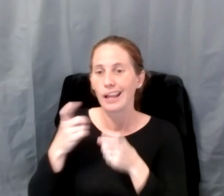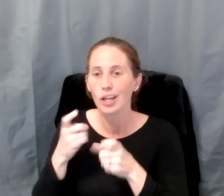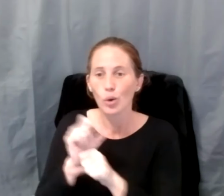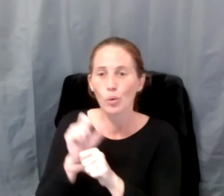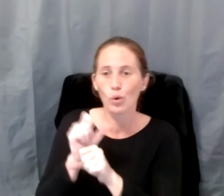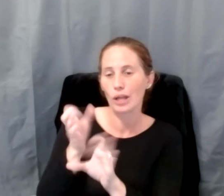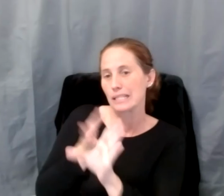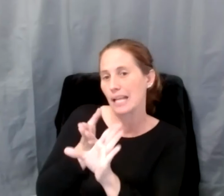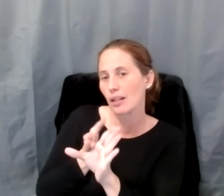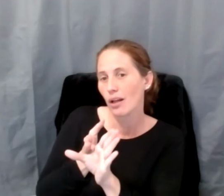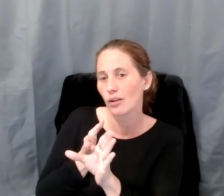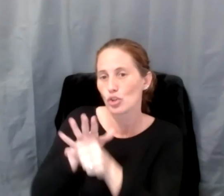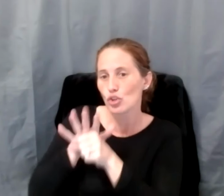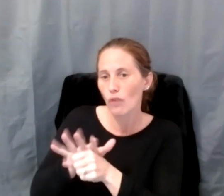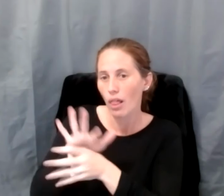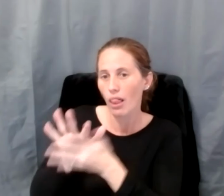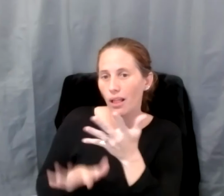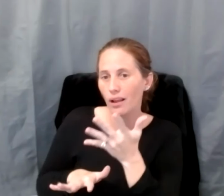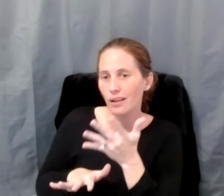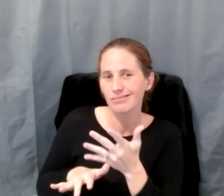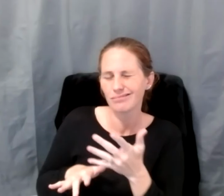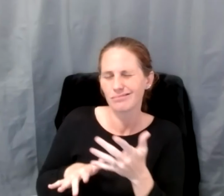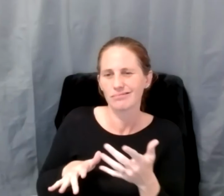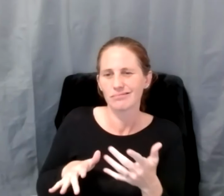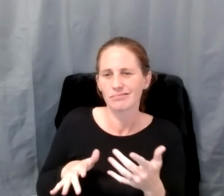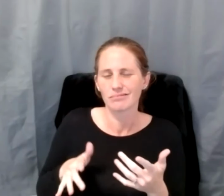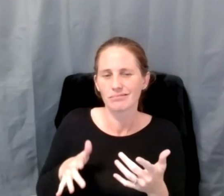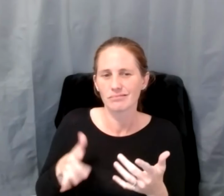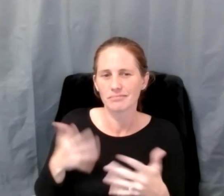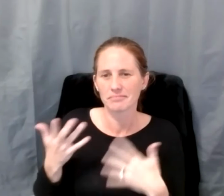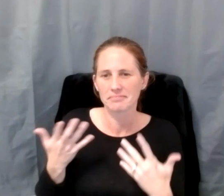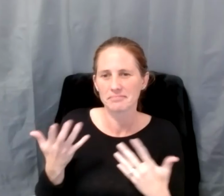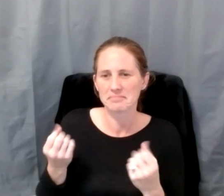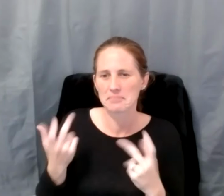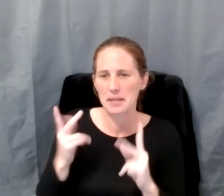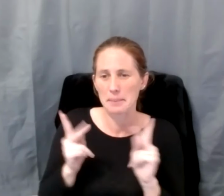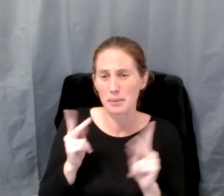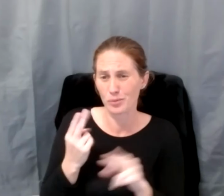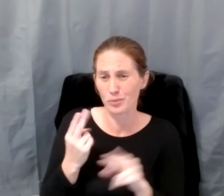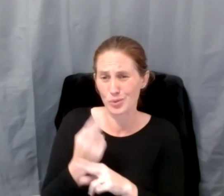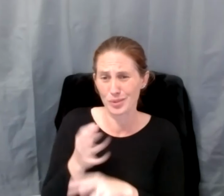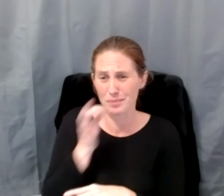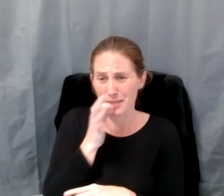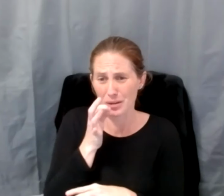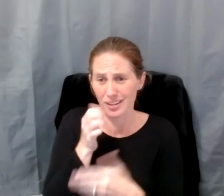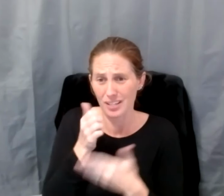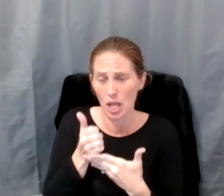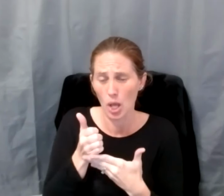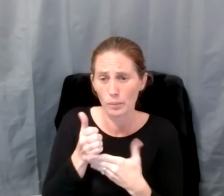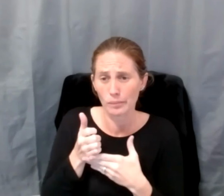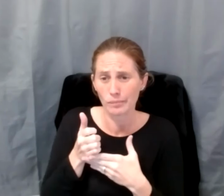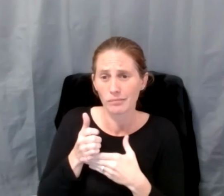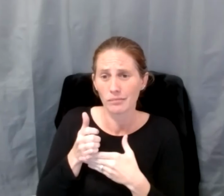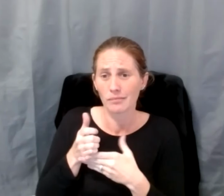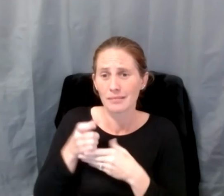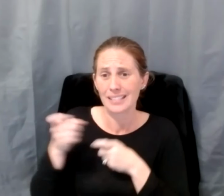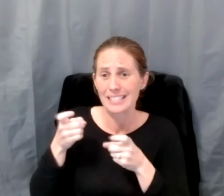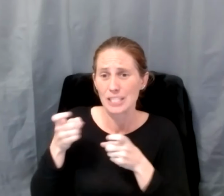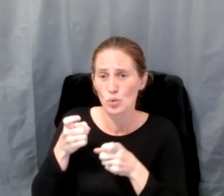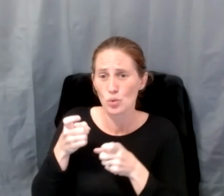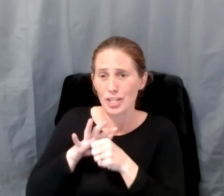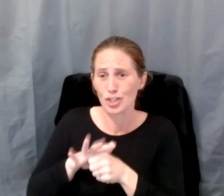of work. We're not, we're not generally, we're not working. Many people use marijuana today to deal with the stress of work, but yet they sit